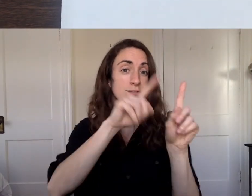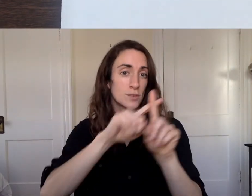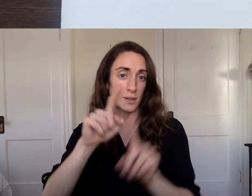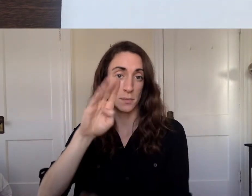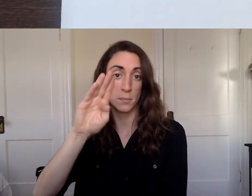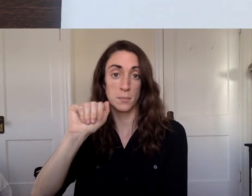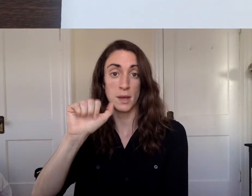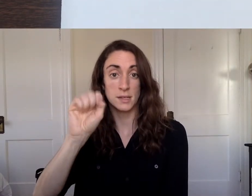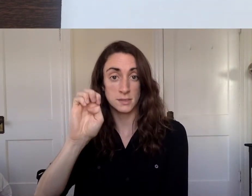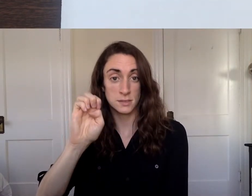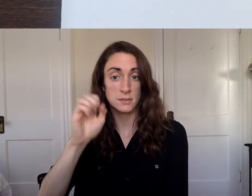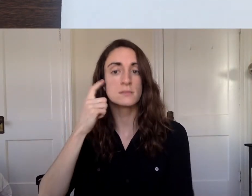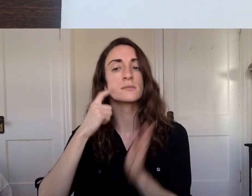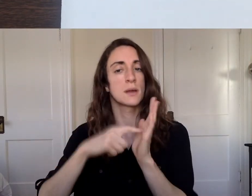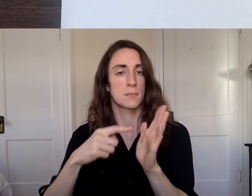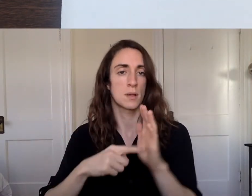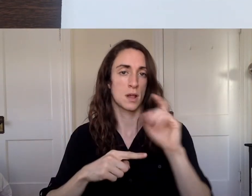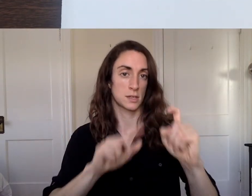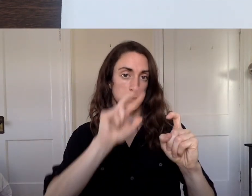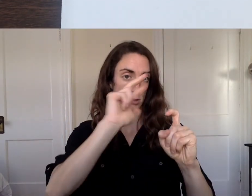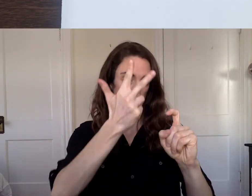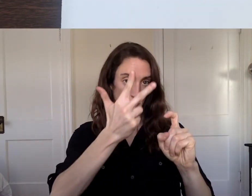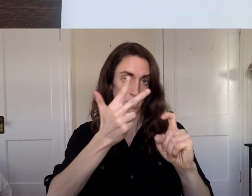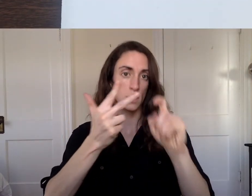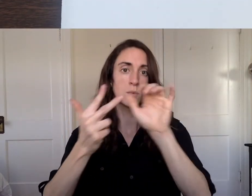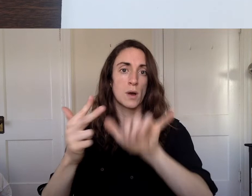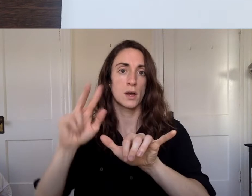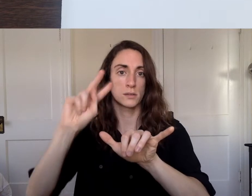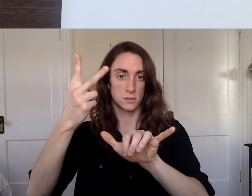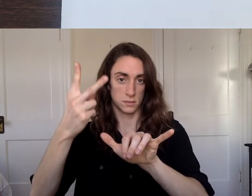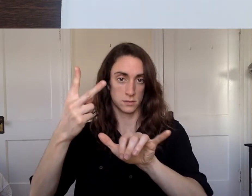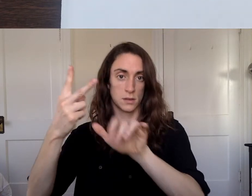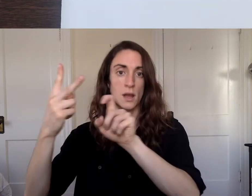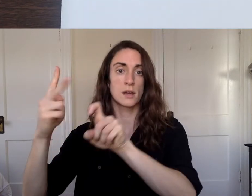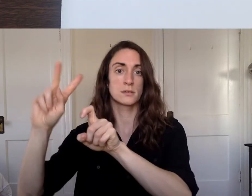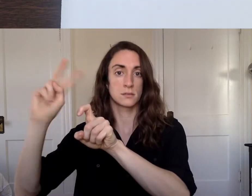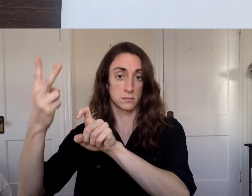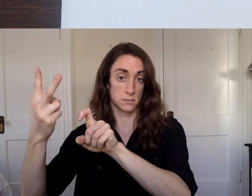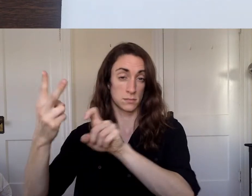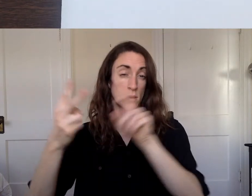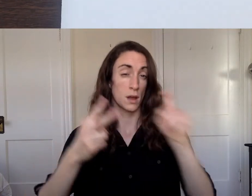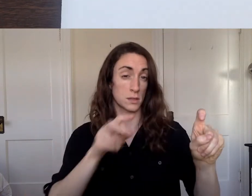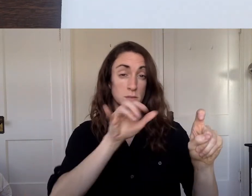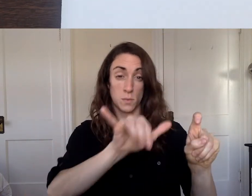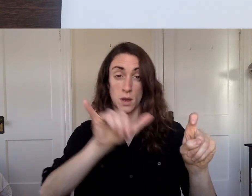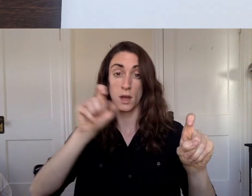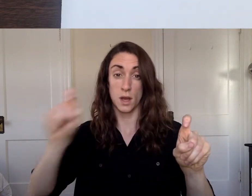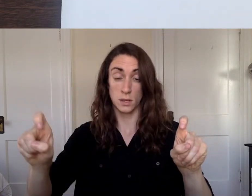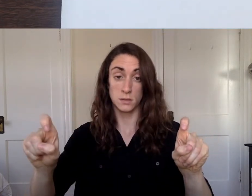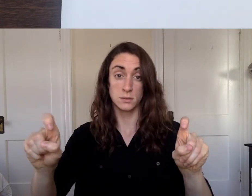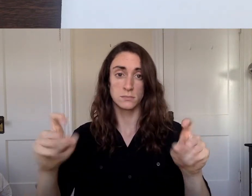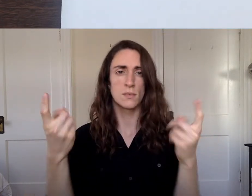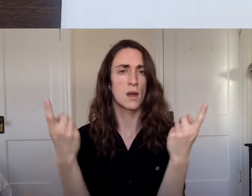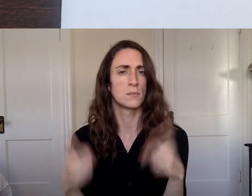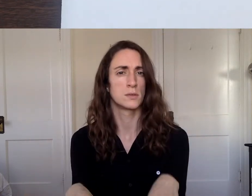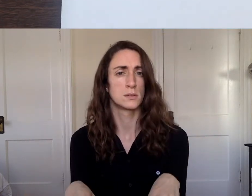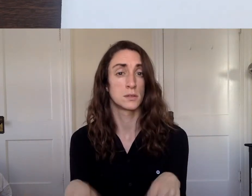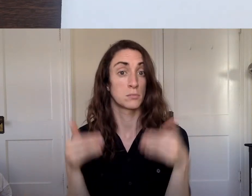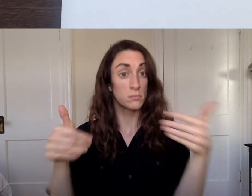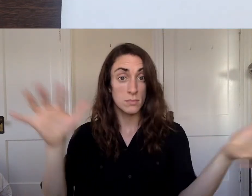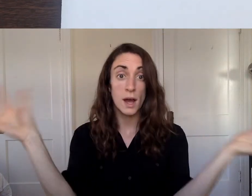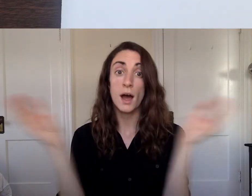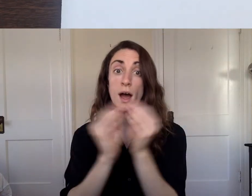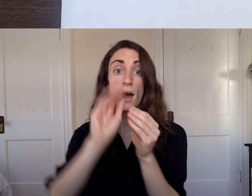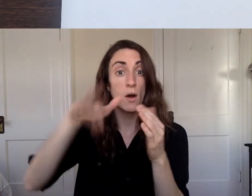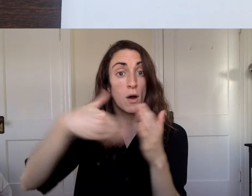Suppose the terms in the expression don't all have the same base. For example, x cubed times y squared times x squared. What if we just try the same process we saw in the